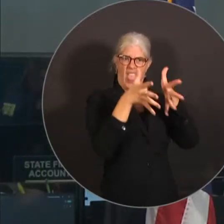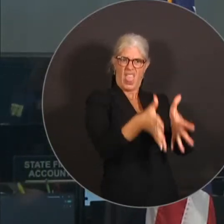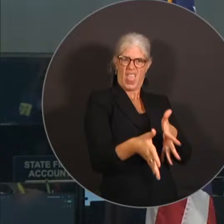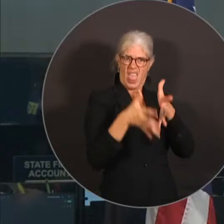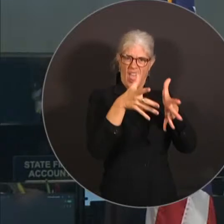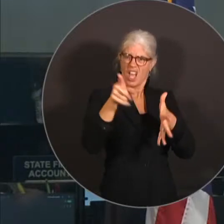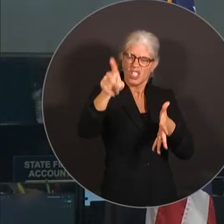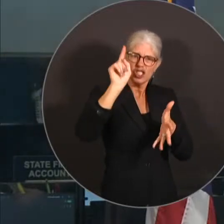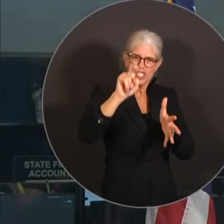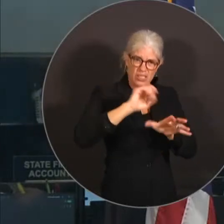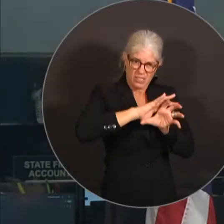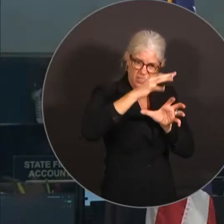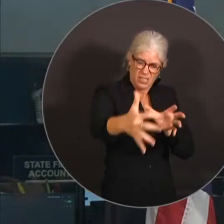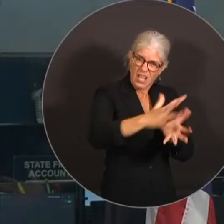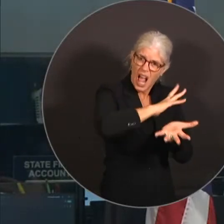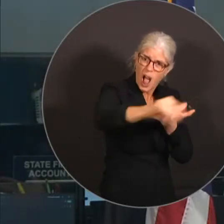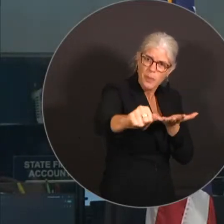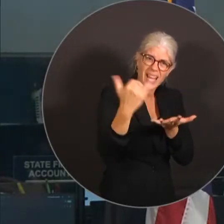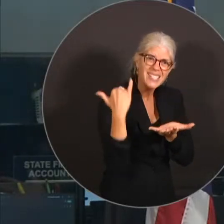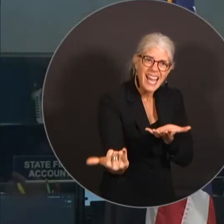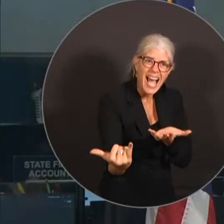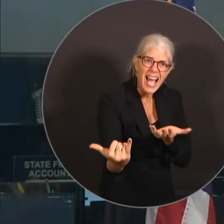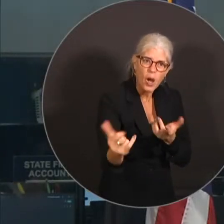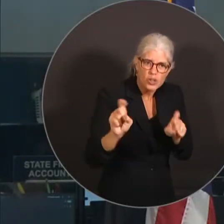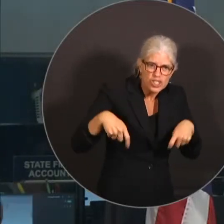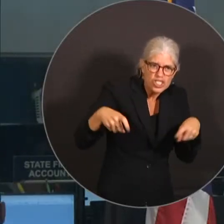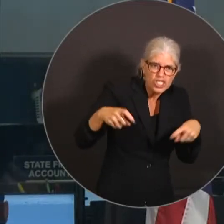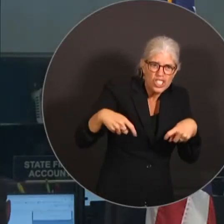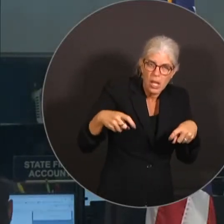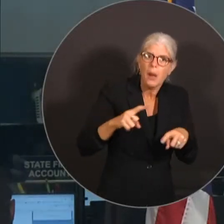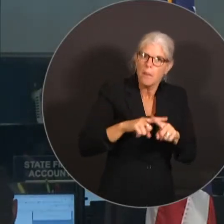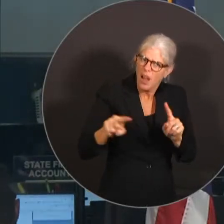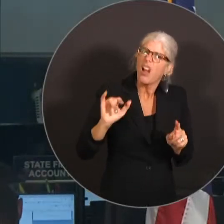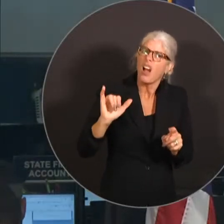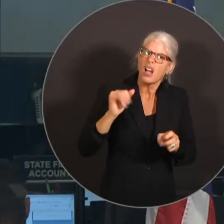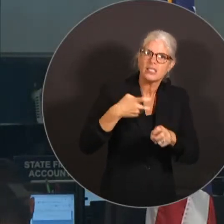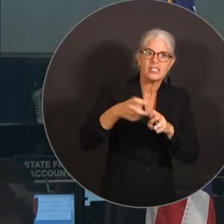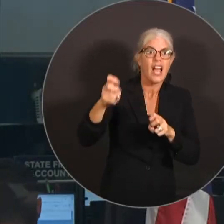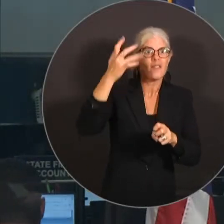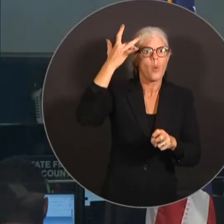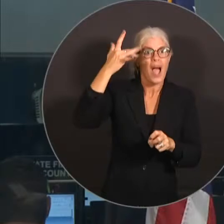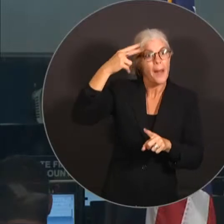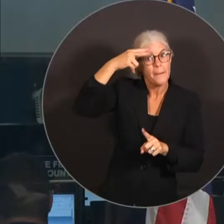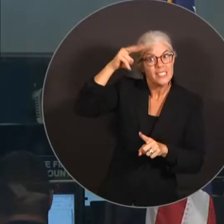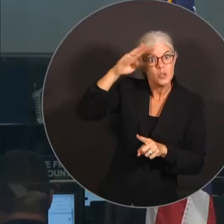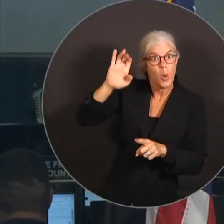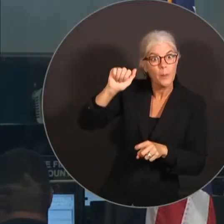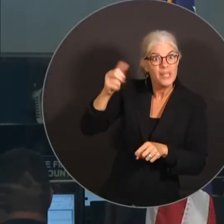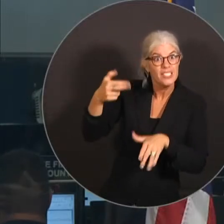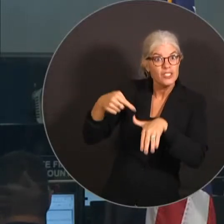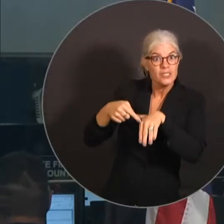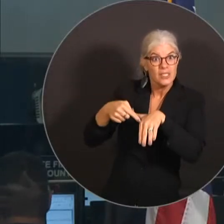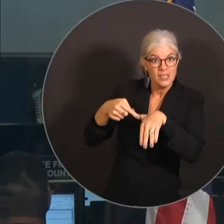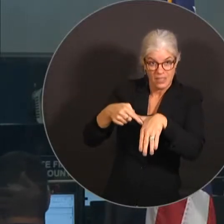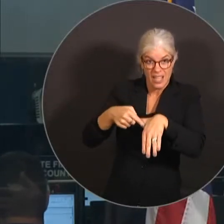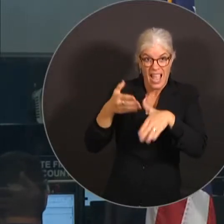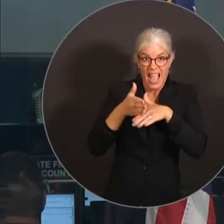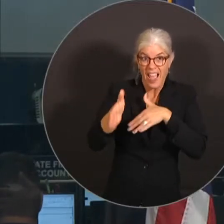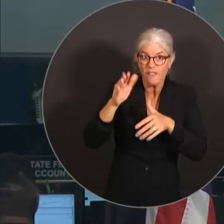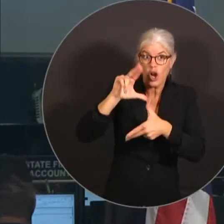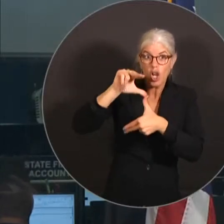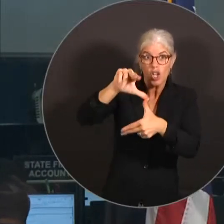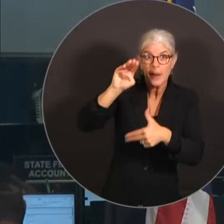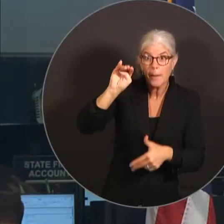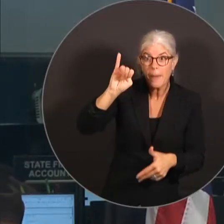possible. And, it's a difficult situation because you have Mexico Beach after Hurricane Michael, they had $90 million